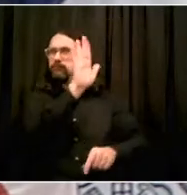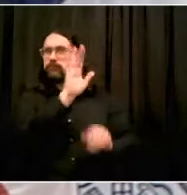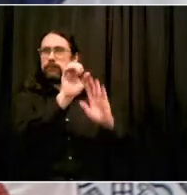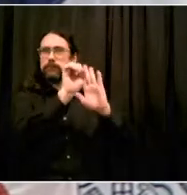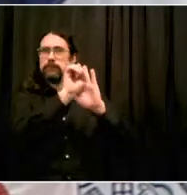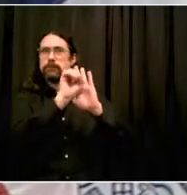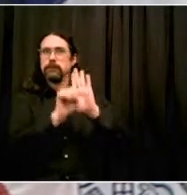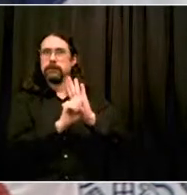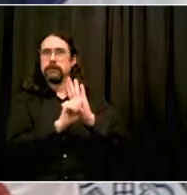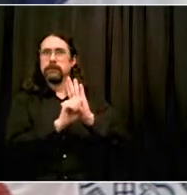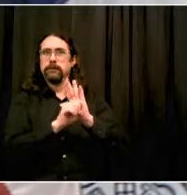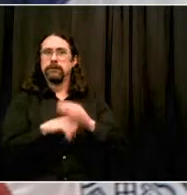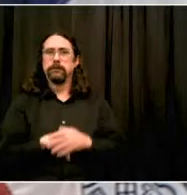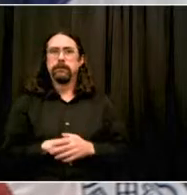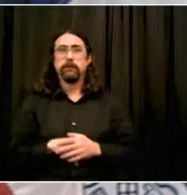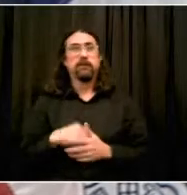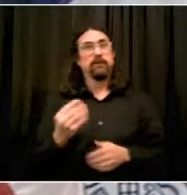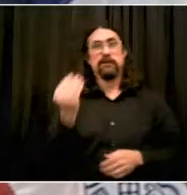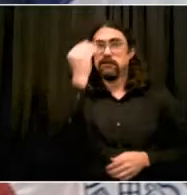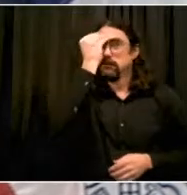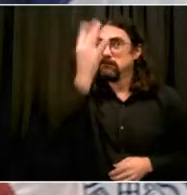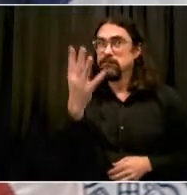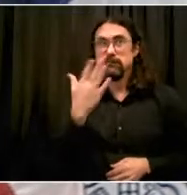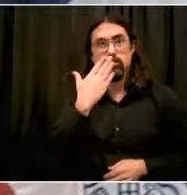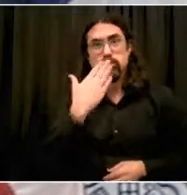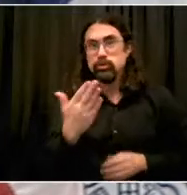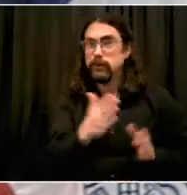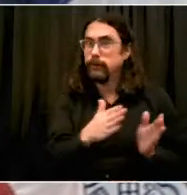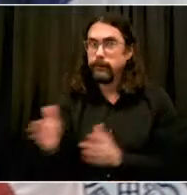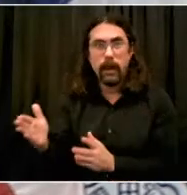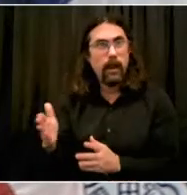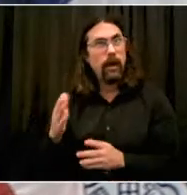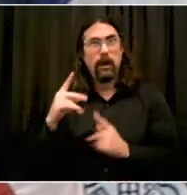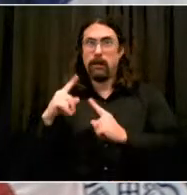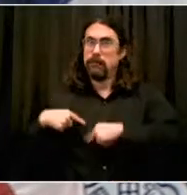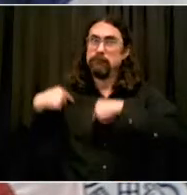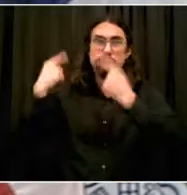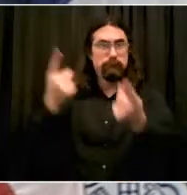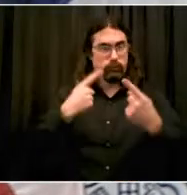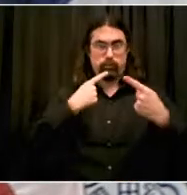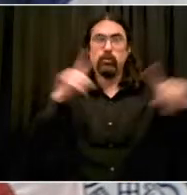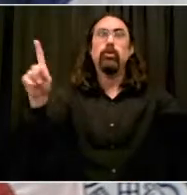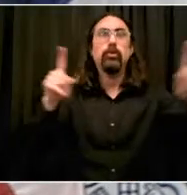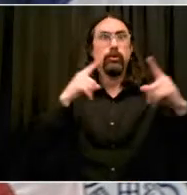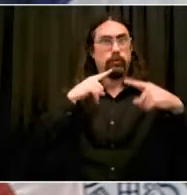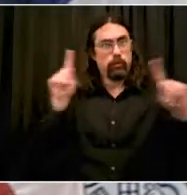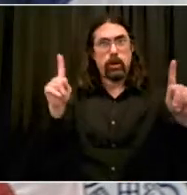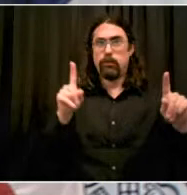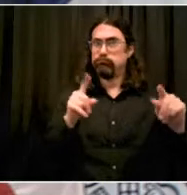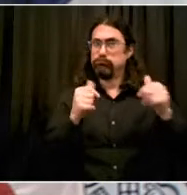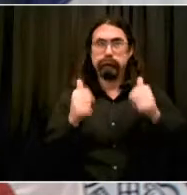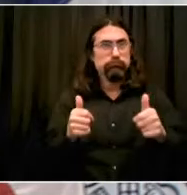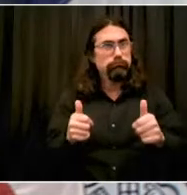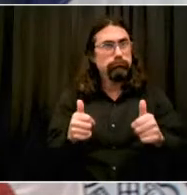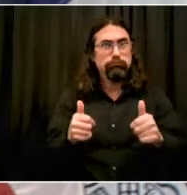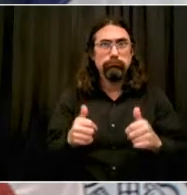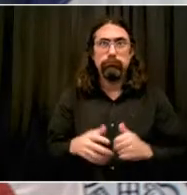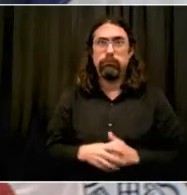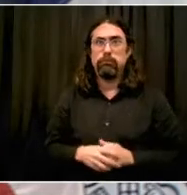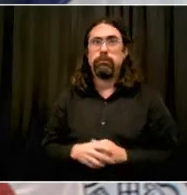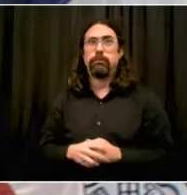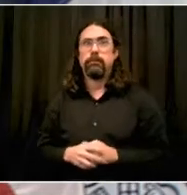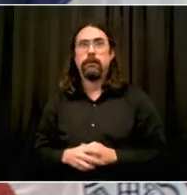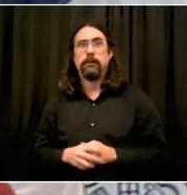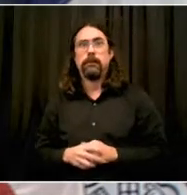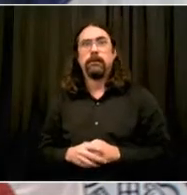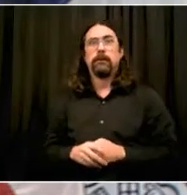state turned it into something that they thought was going to be particularly effective. They applied it, we worked with them, and we pushed down the positivity in